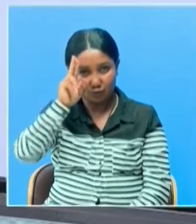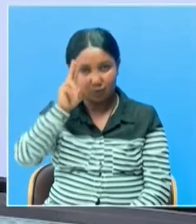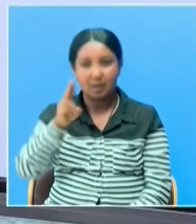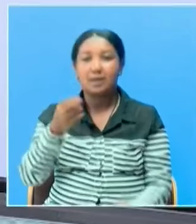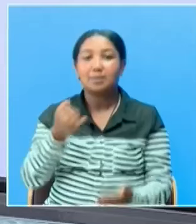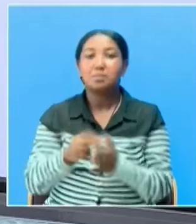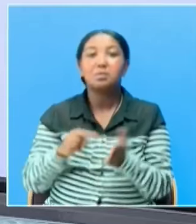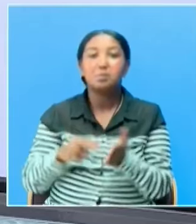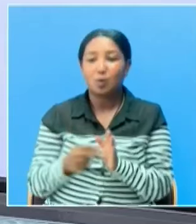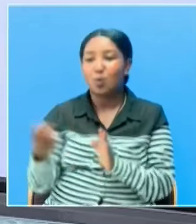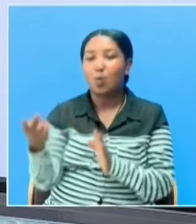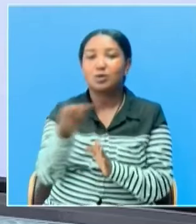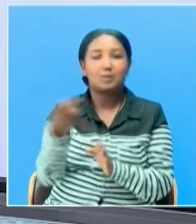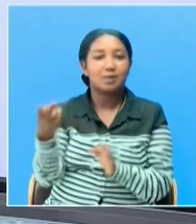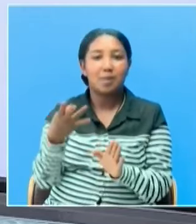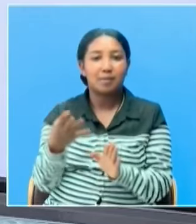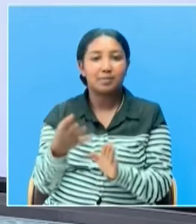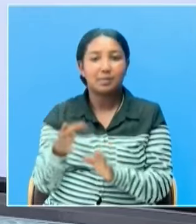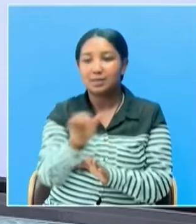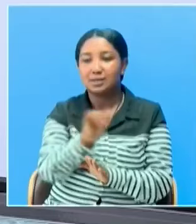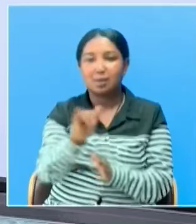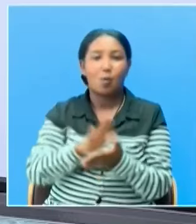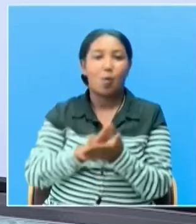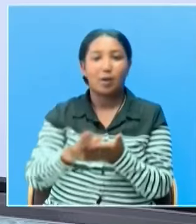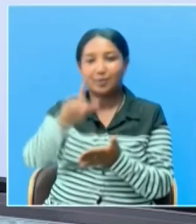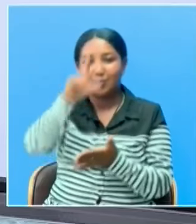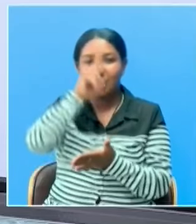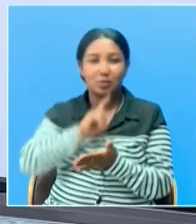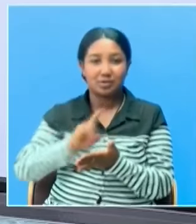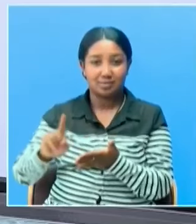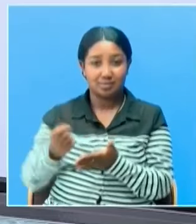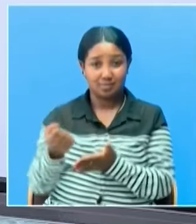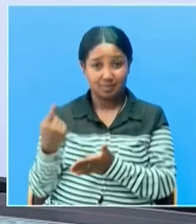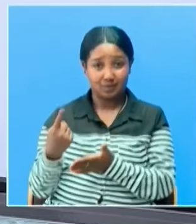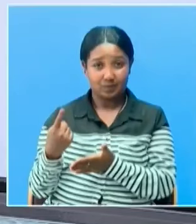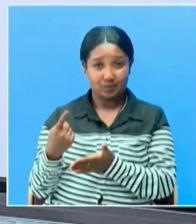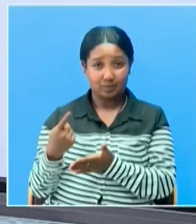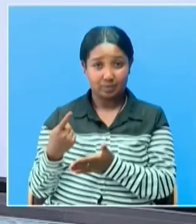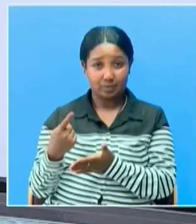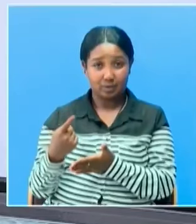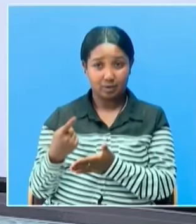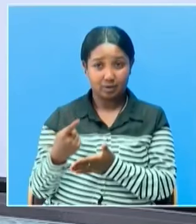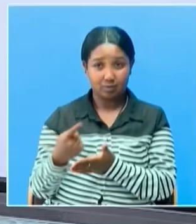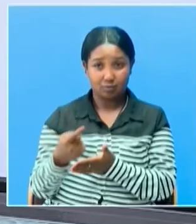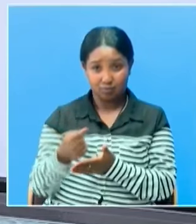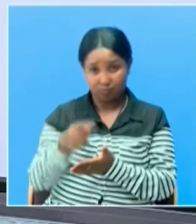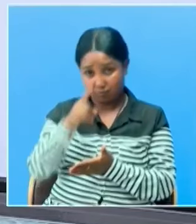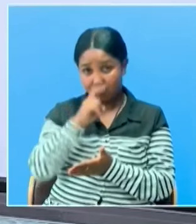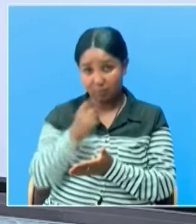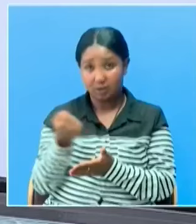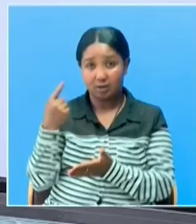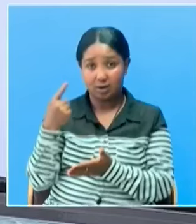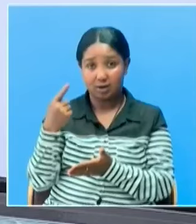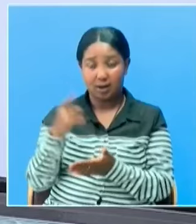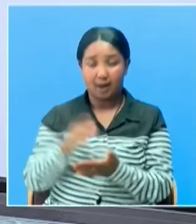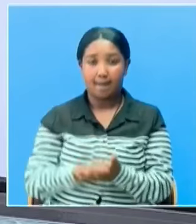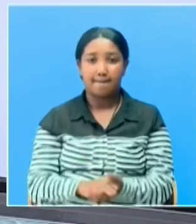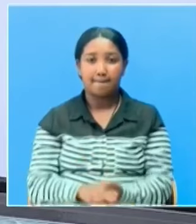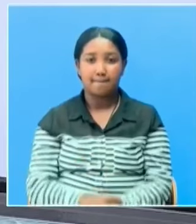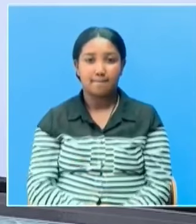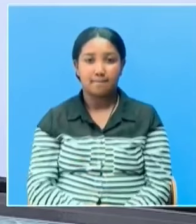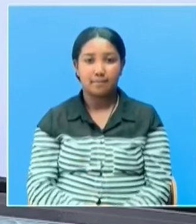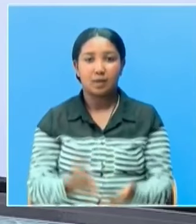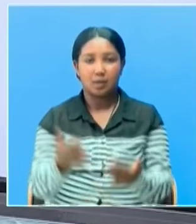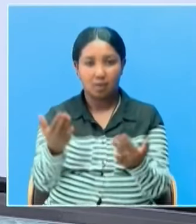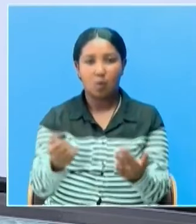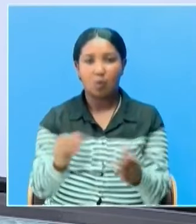This means they have the same quality. Is it clear? Get a students. Come on. Now